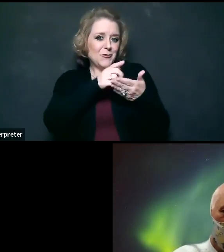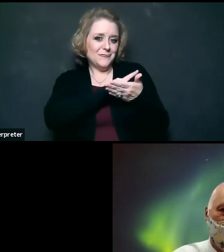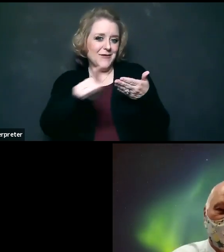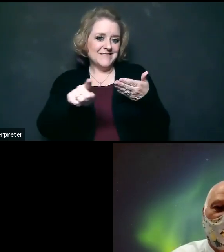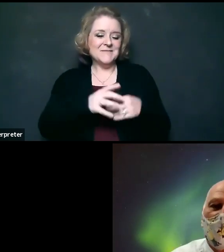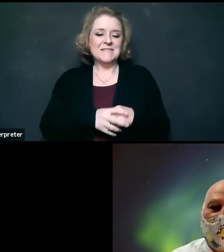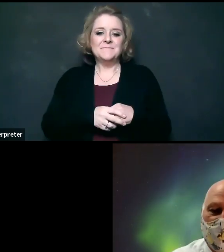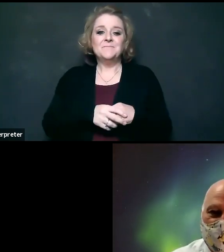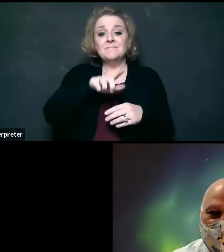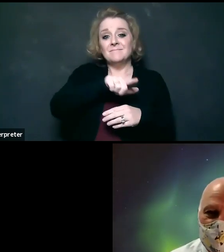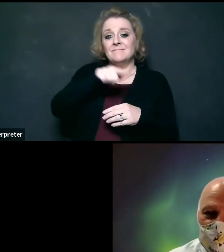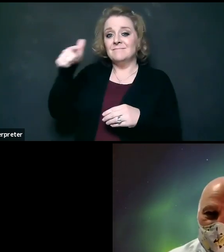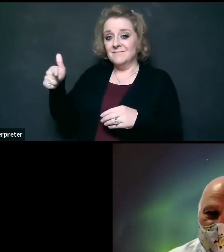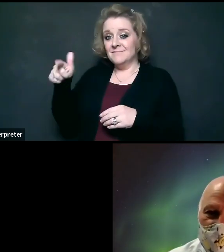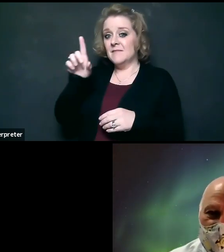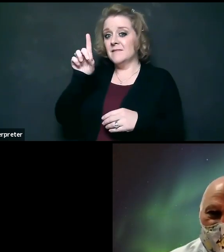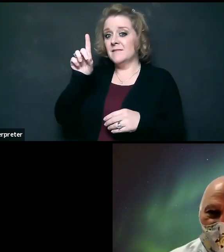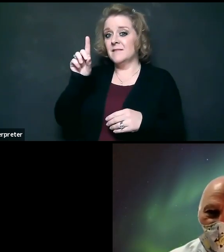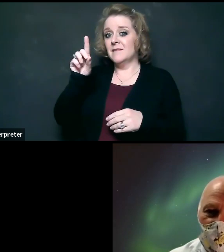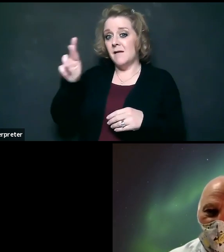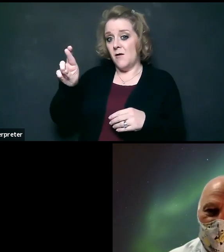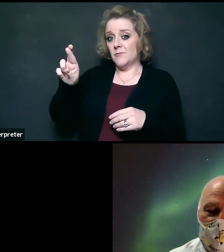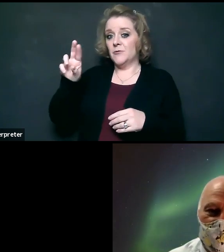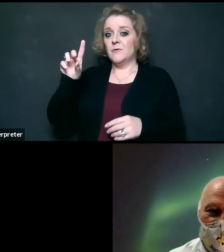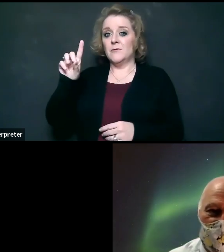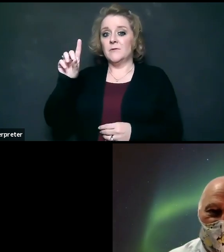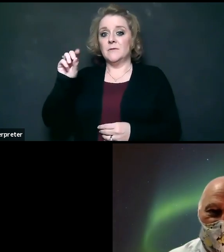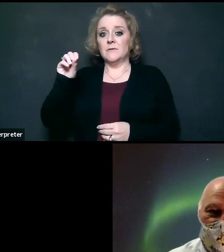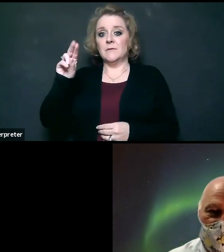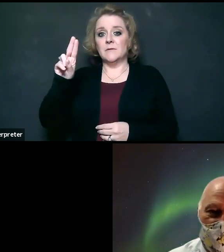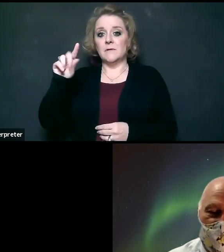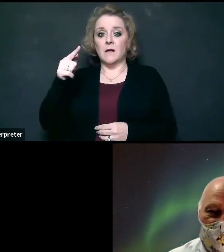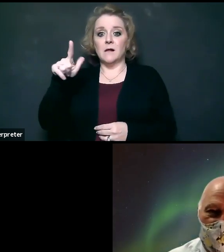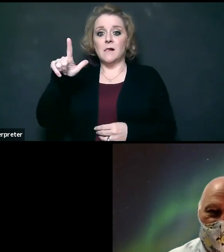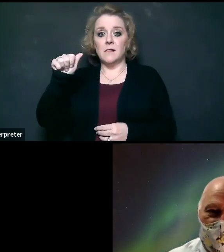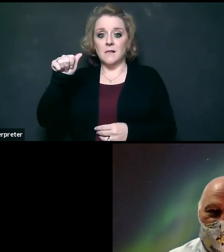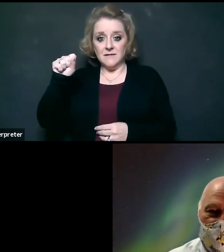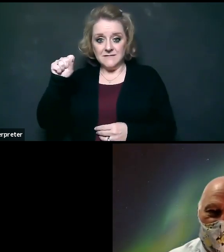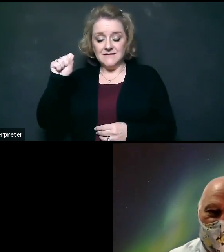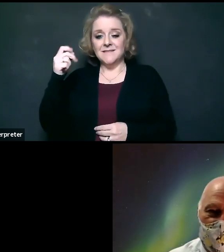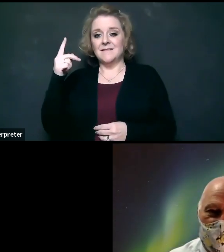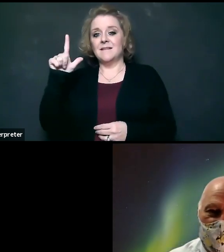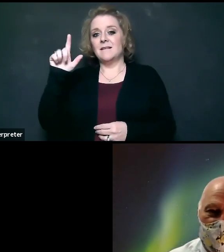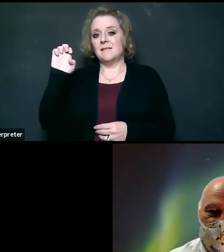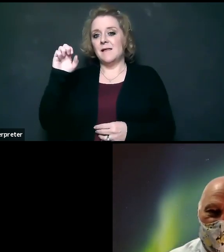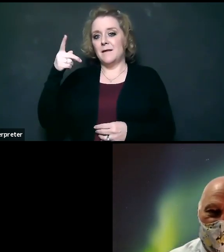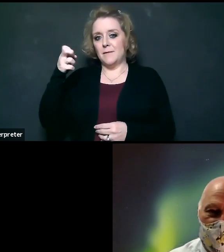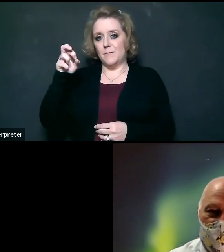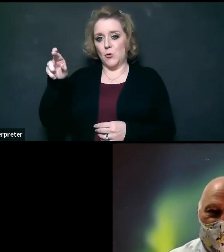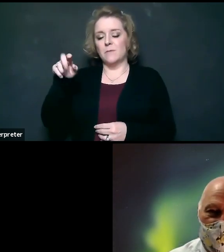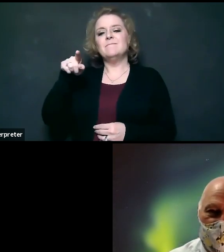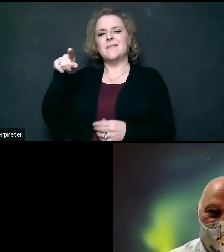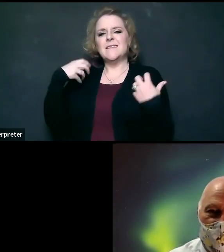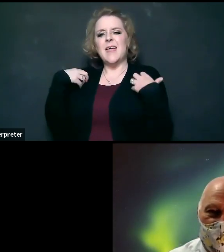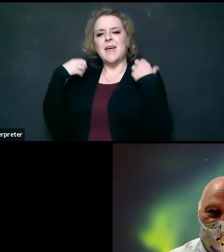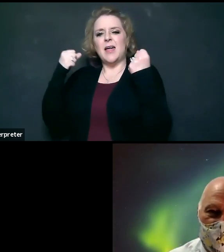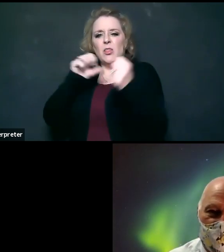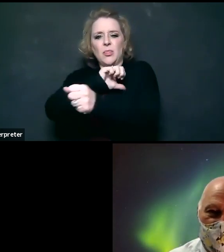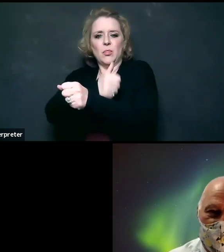to introduce Dr. Douglas Klepper, who serves as the Health Authority for Lubbock County, and he will provide a medical update.